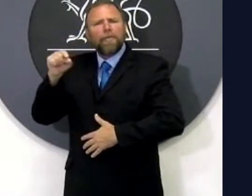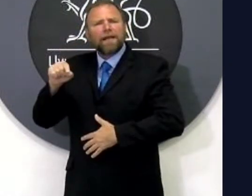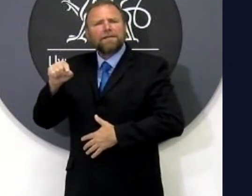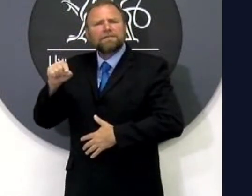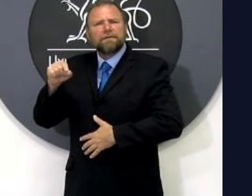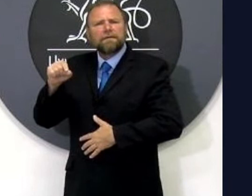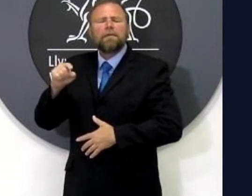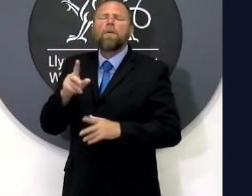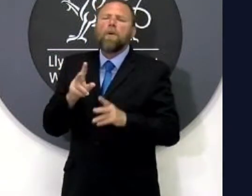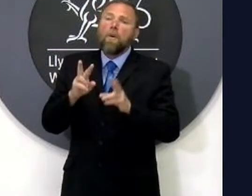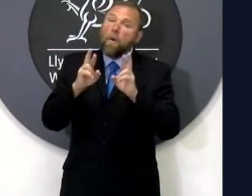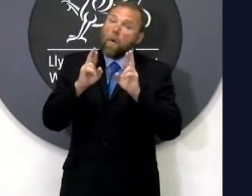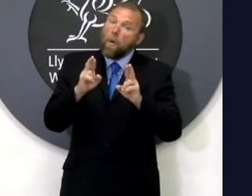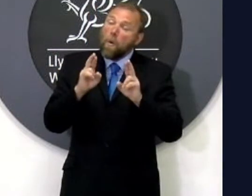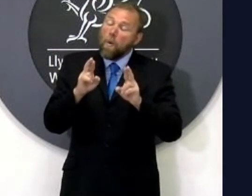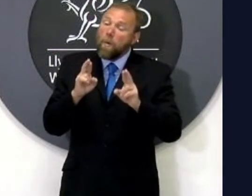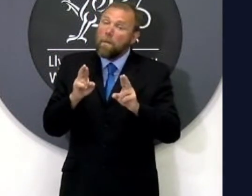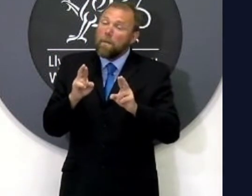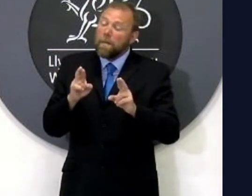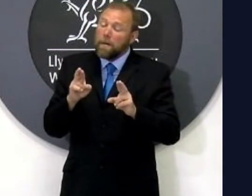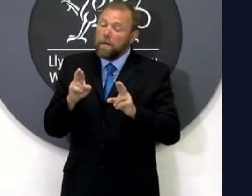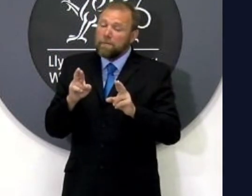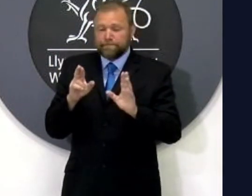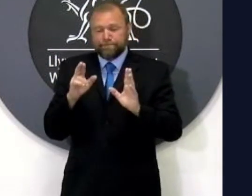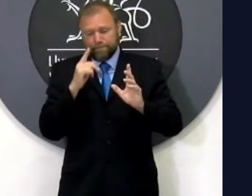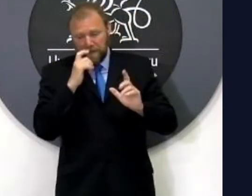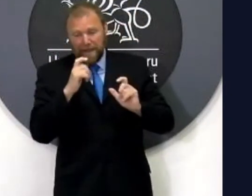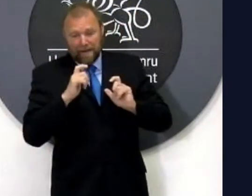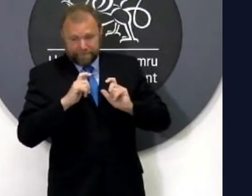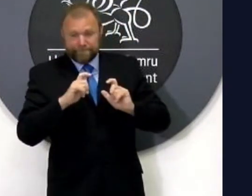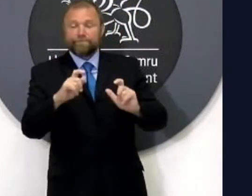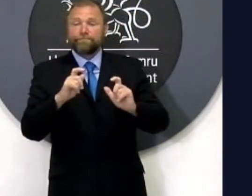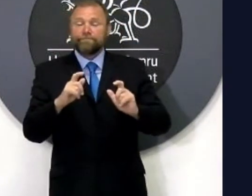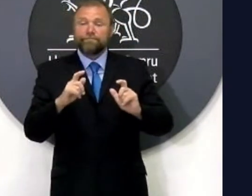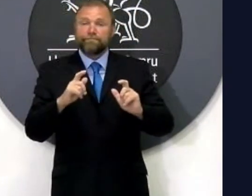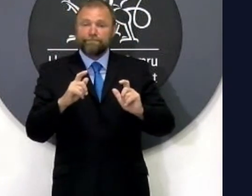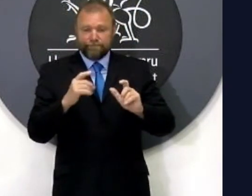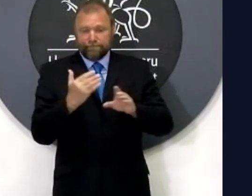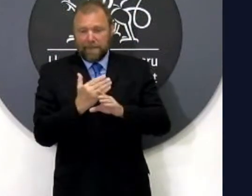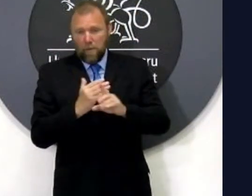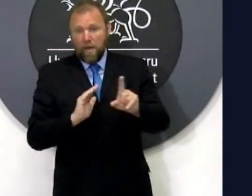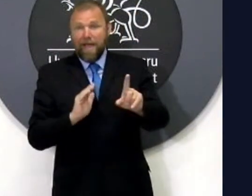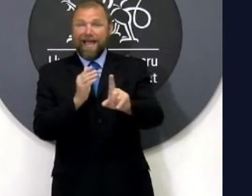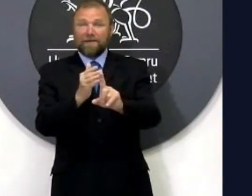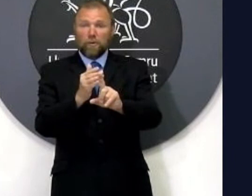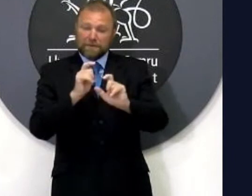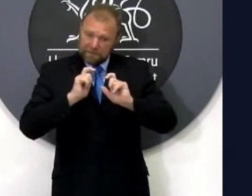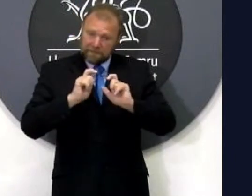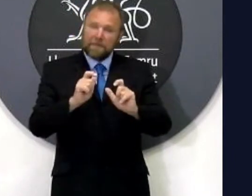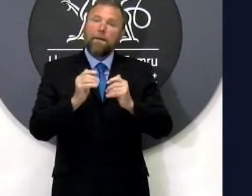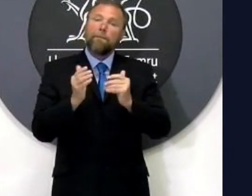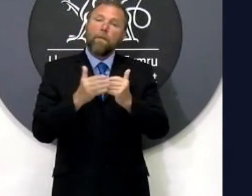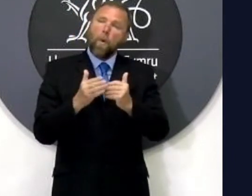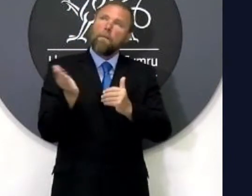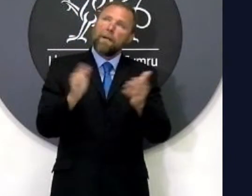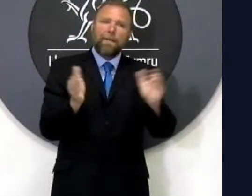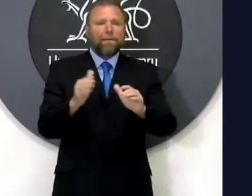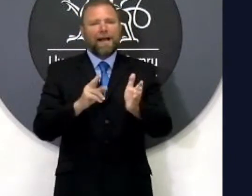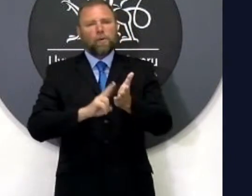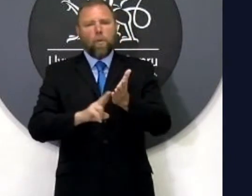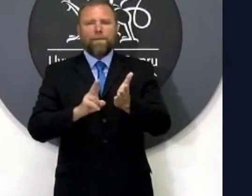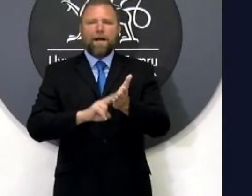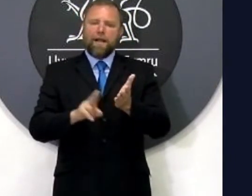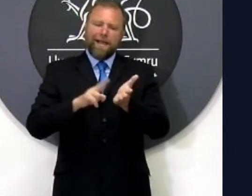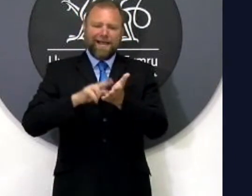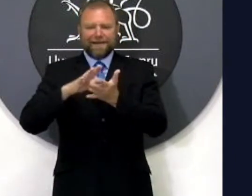hope that we will, despite that, be able to work towards a better state of normality within the NHS. Of